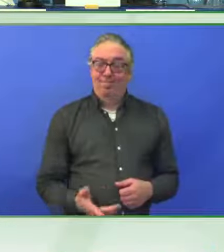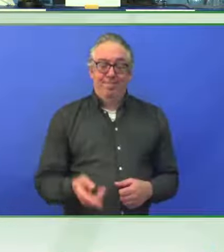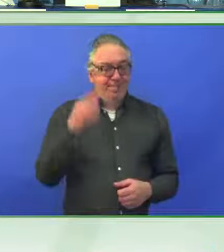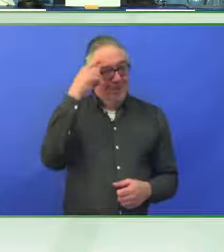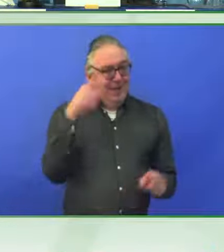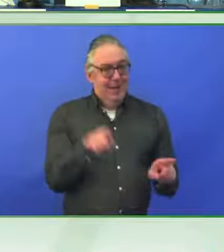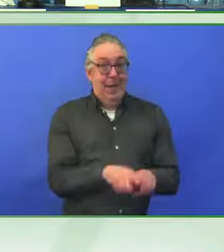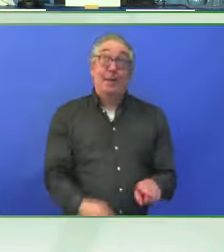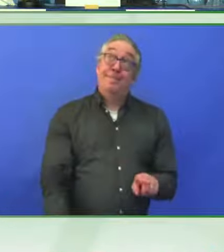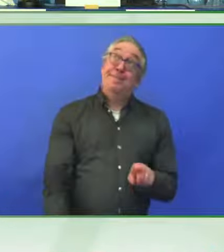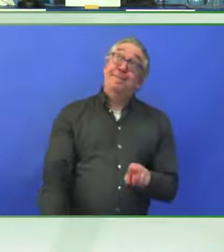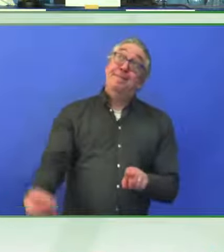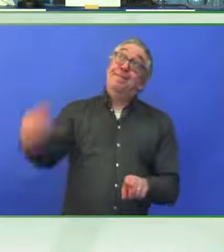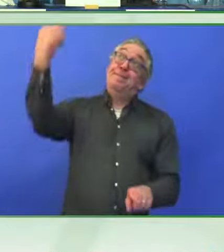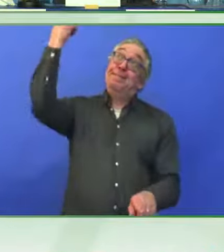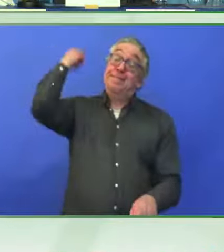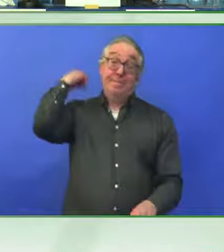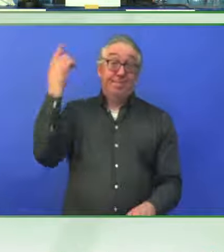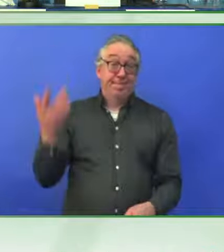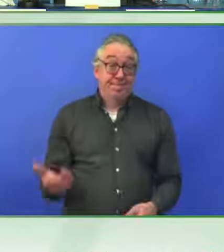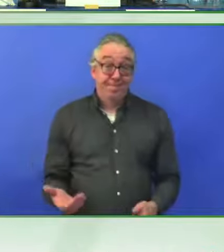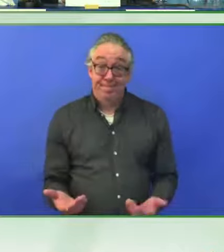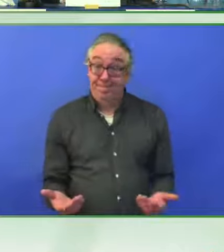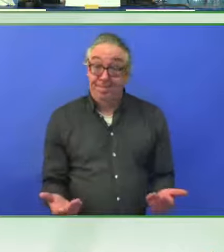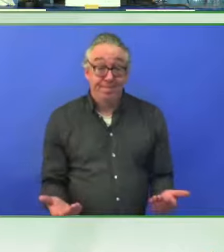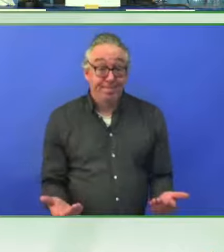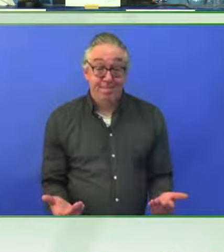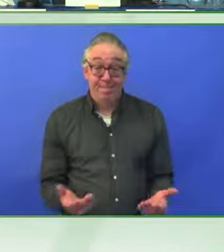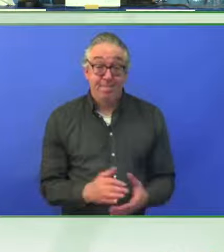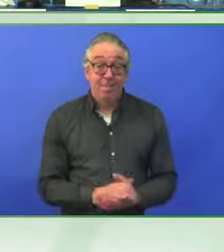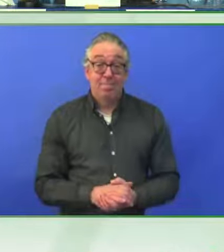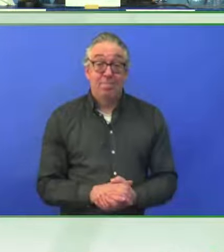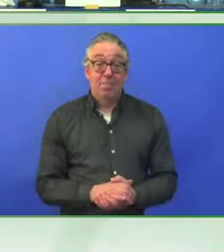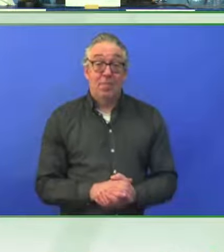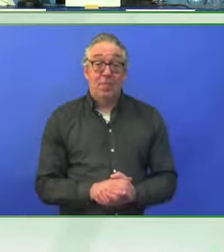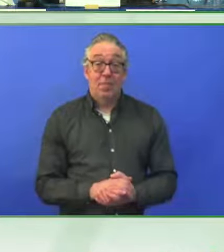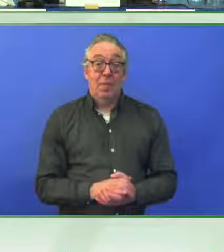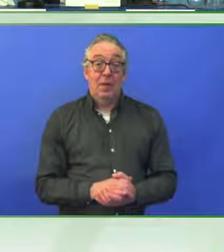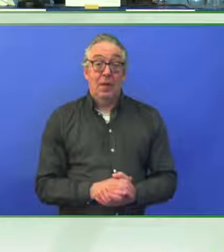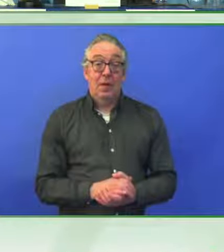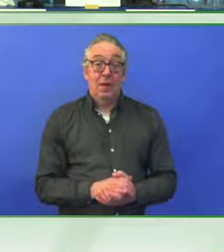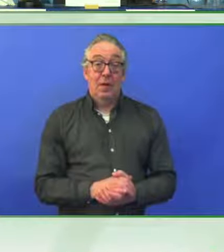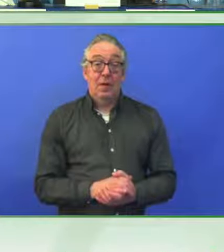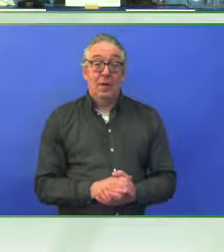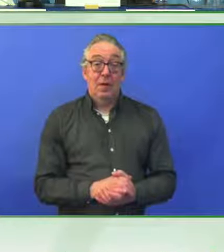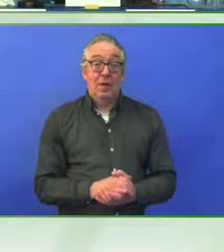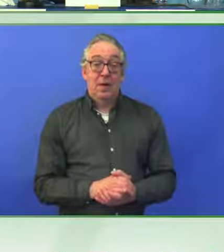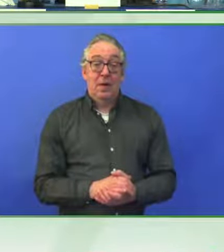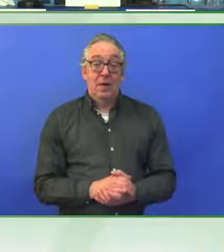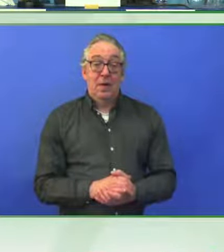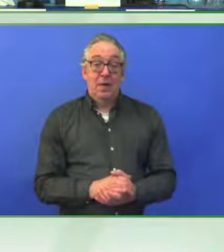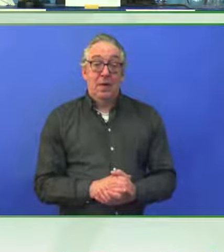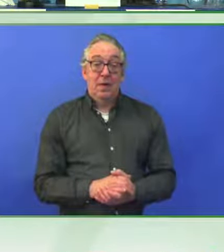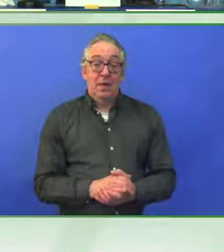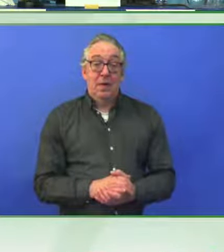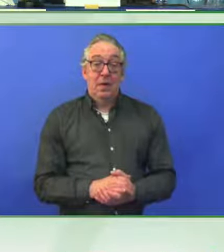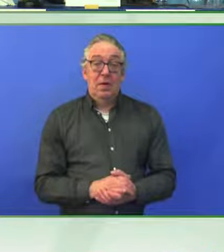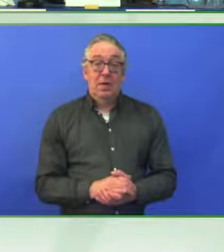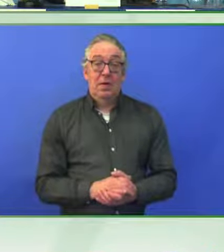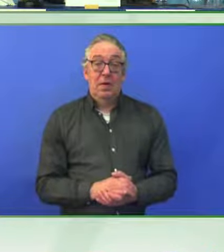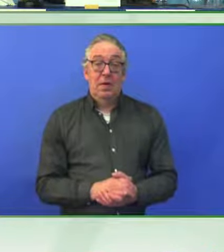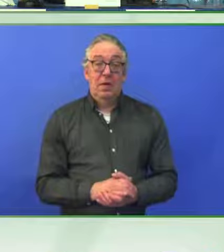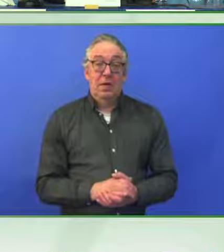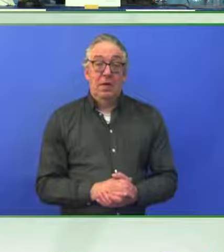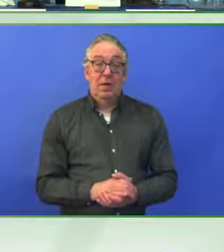bell. Okay, I just put some spot I can go through and give you the possibility to know